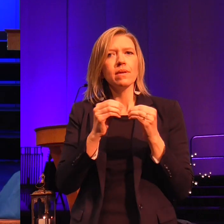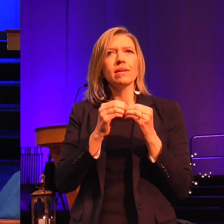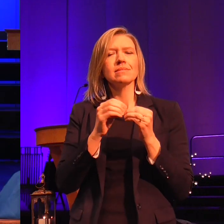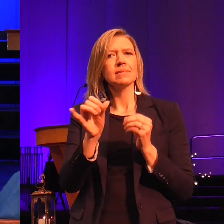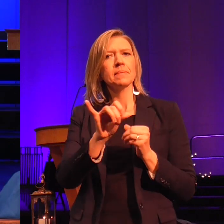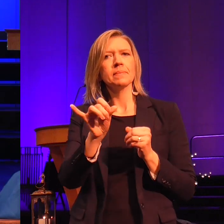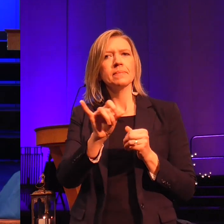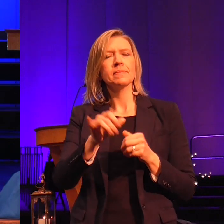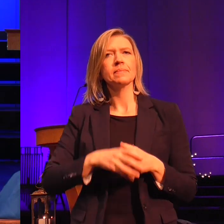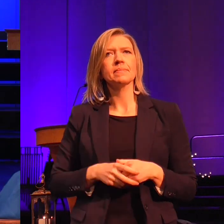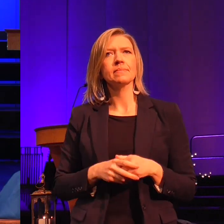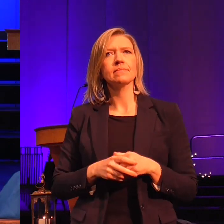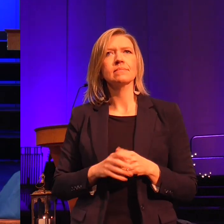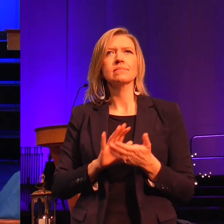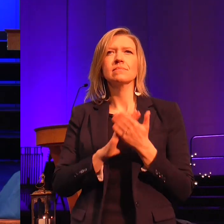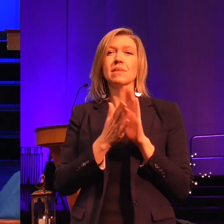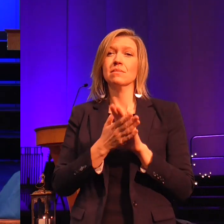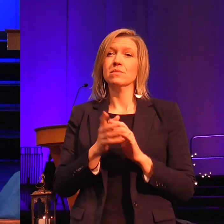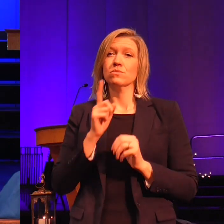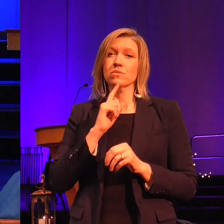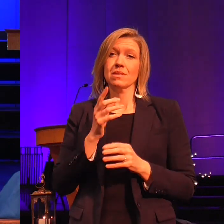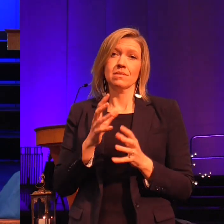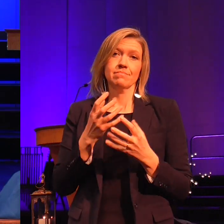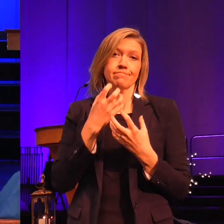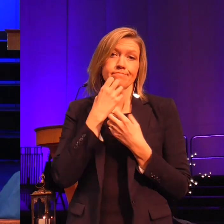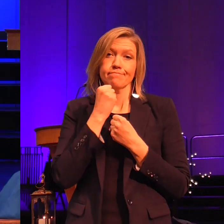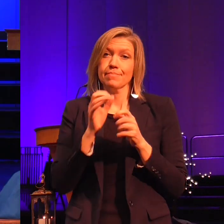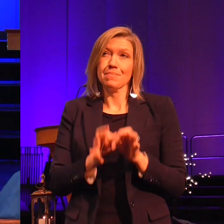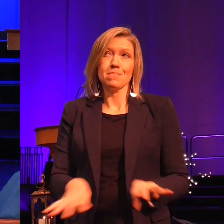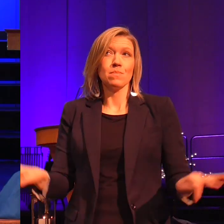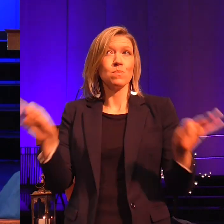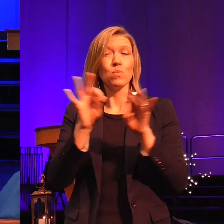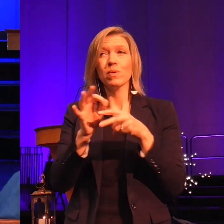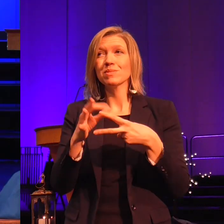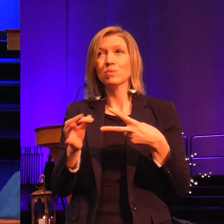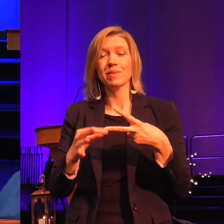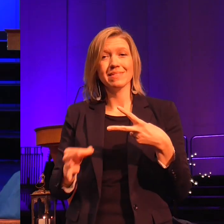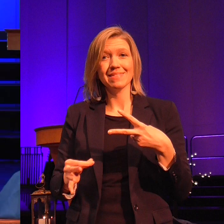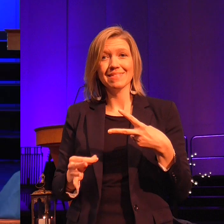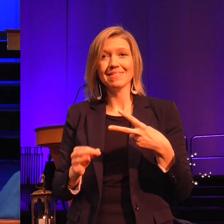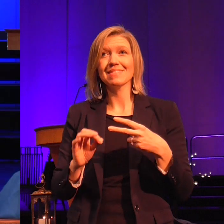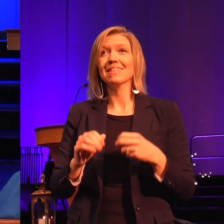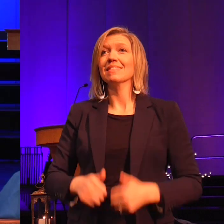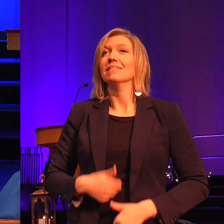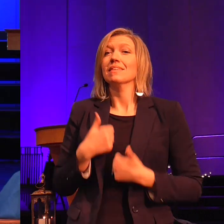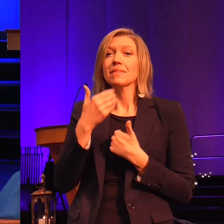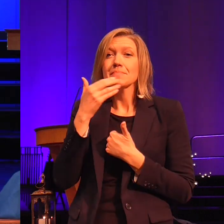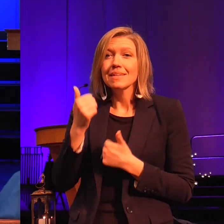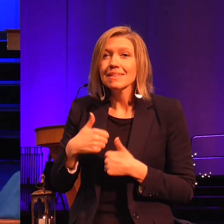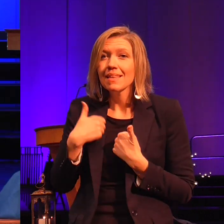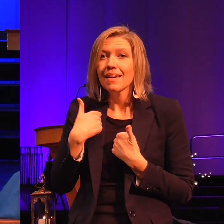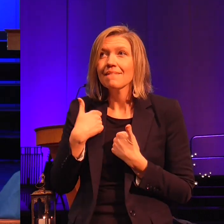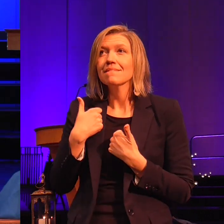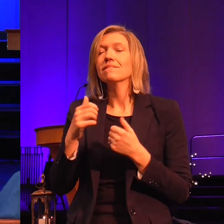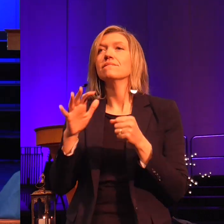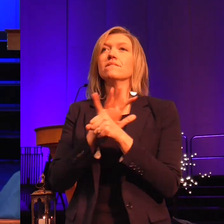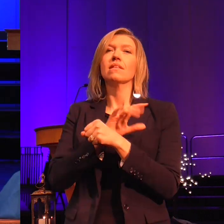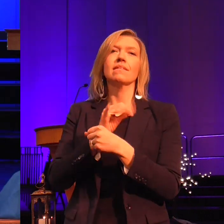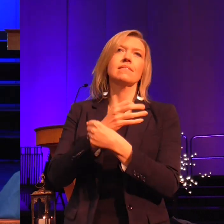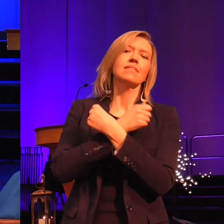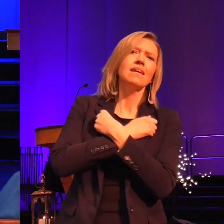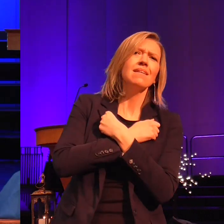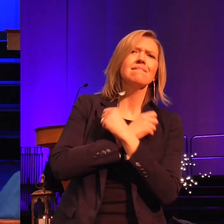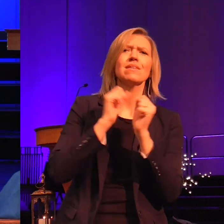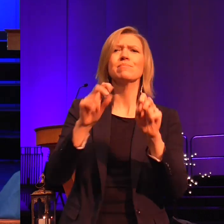becomes a vital choice in living our best life. In living a life filled with love and opportunity